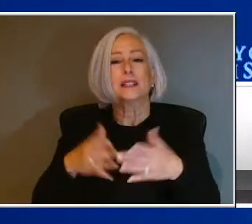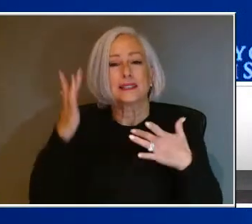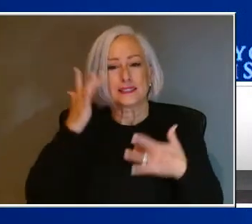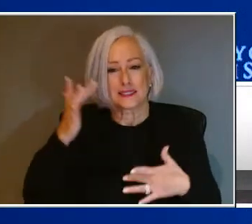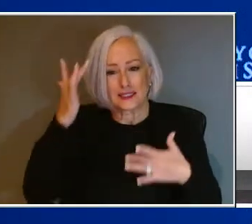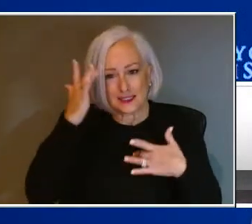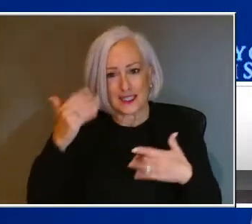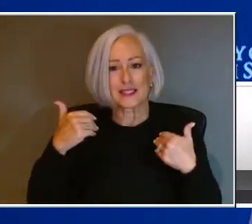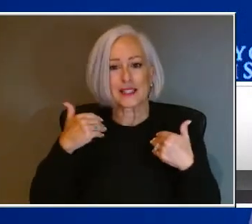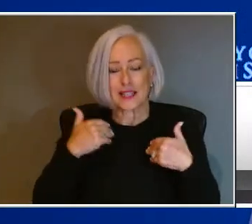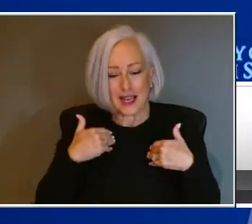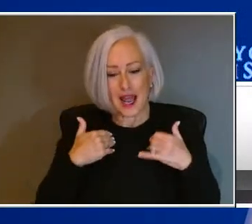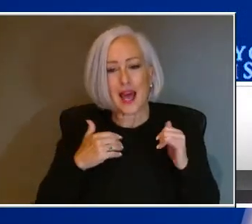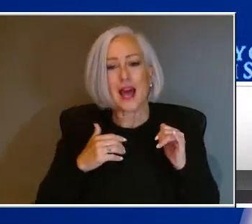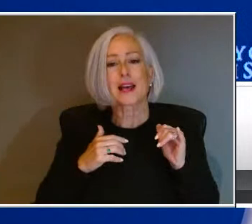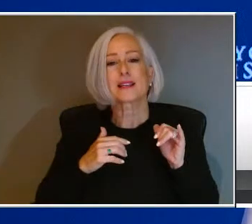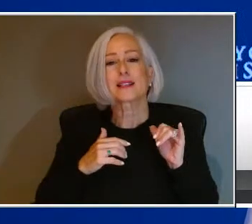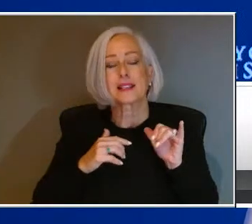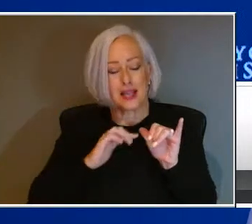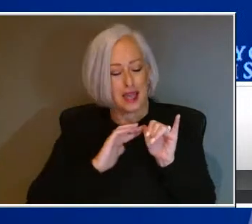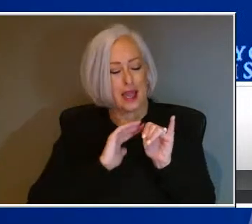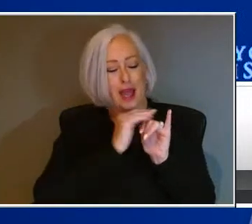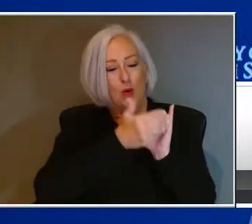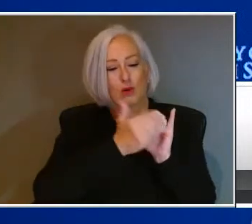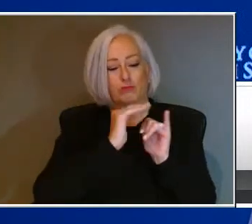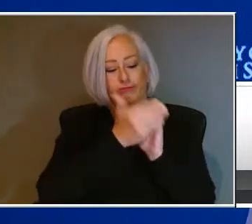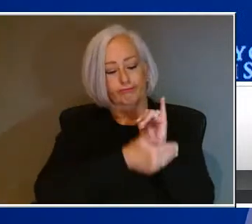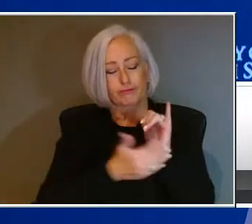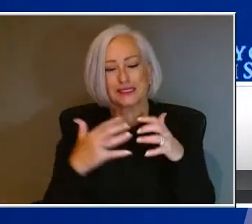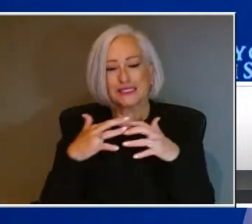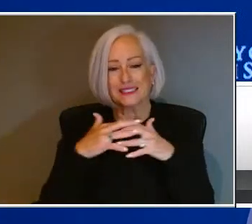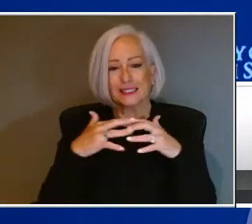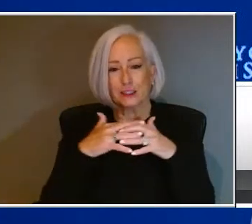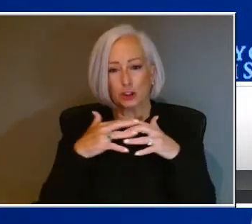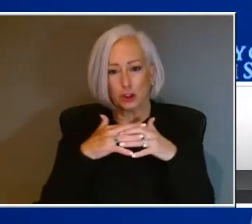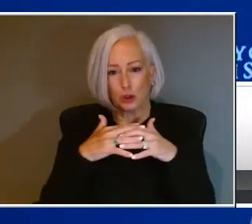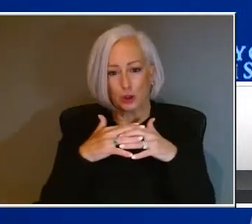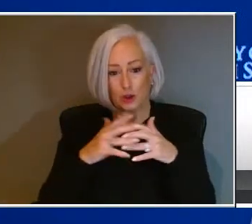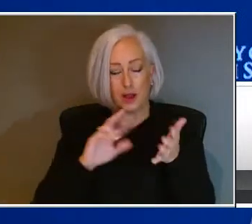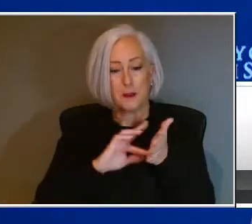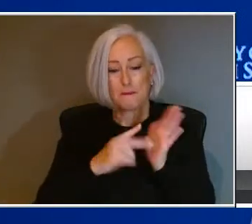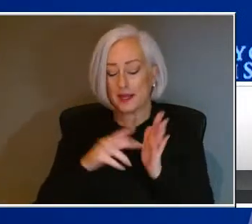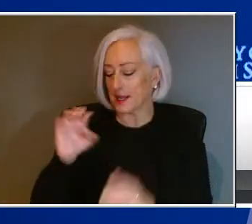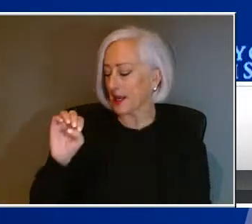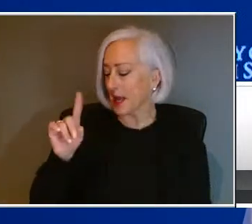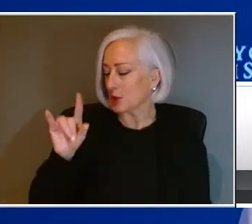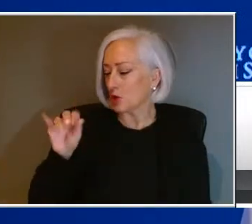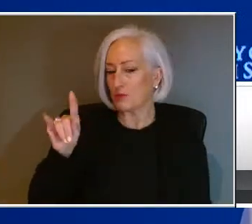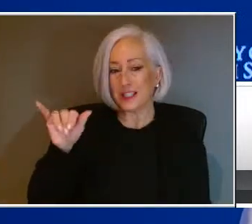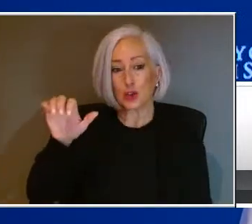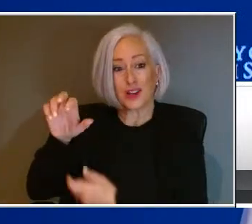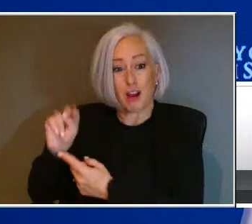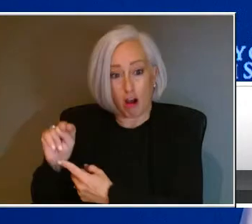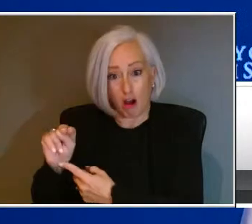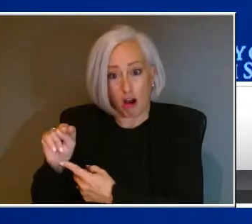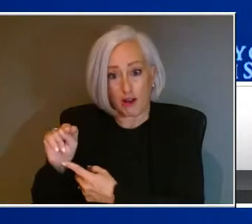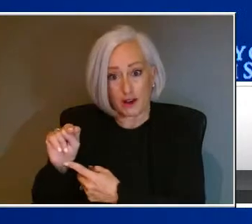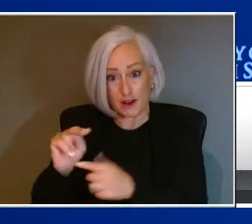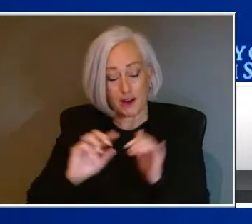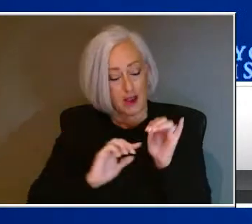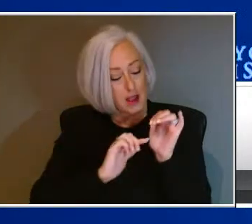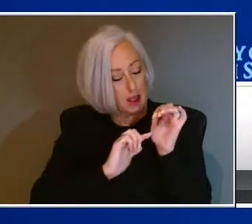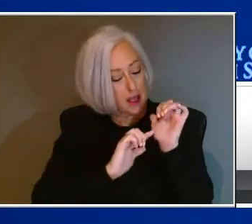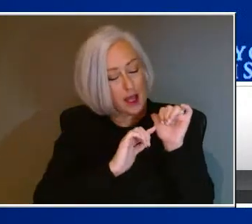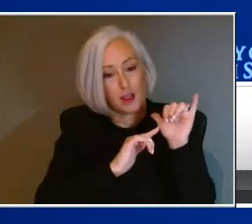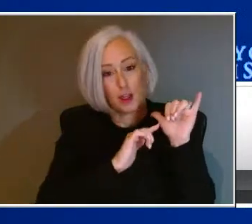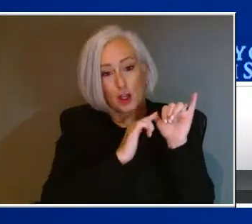tissue that exists outside of the uterus. So the endometrium is the lining of the uterus that is sloughed off during menstruation, and when this same type